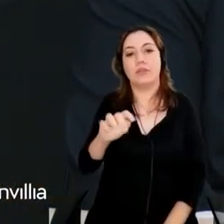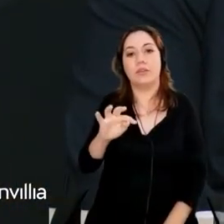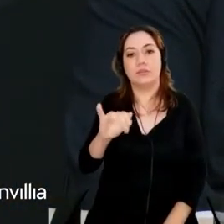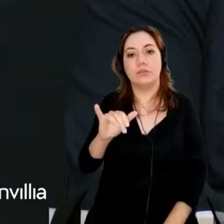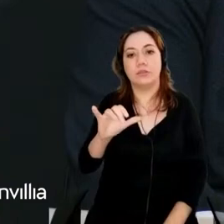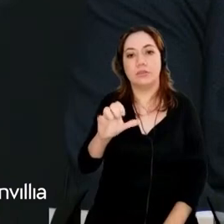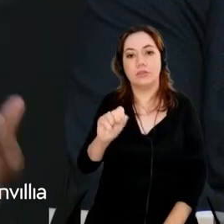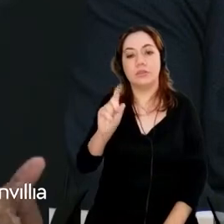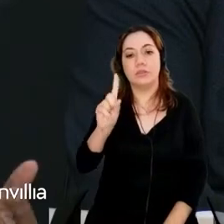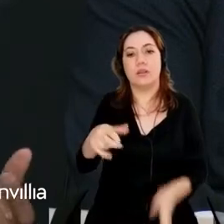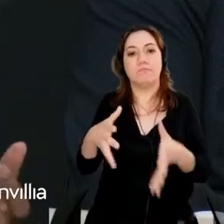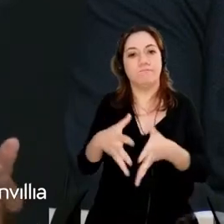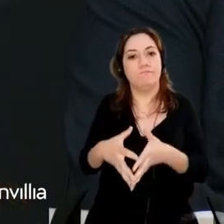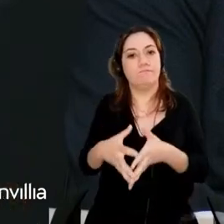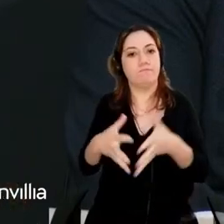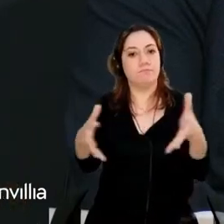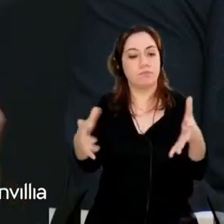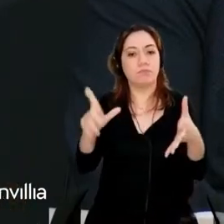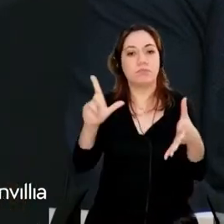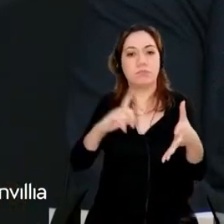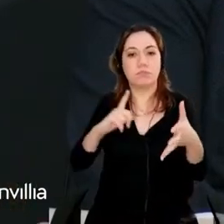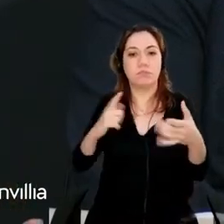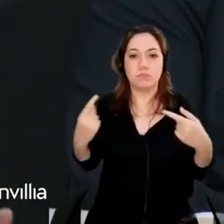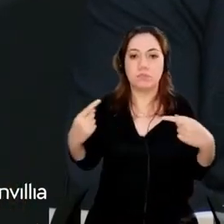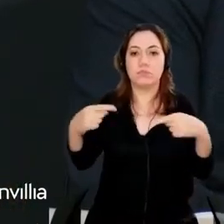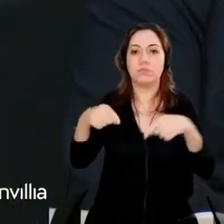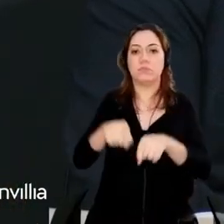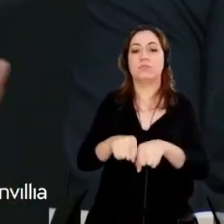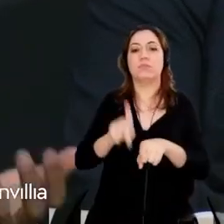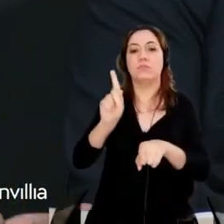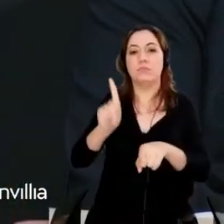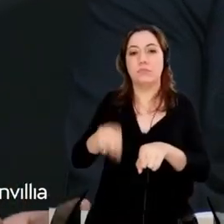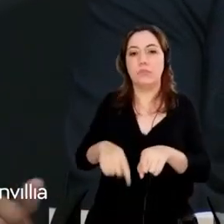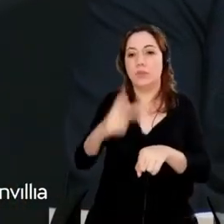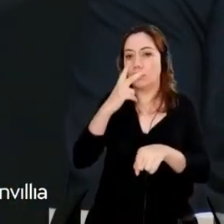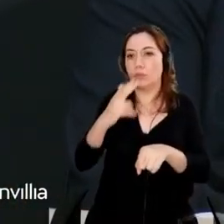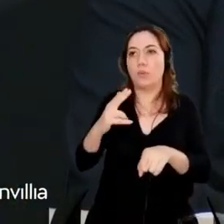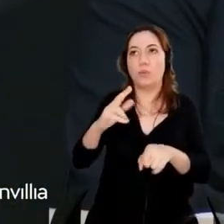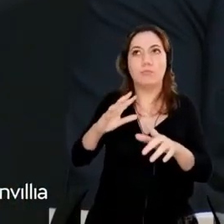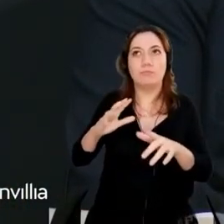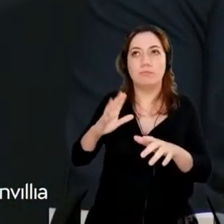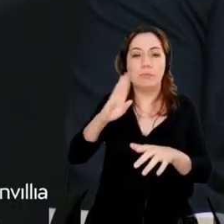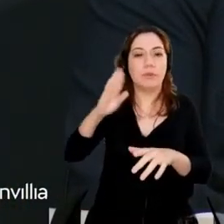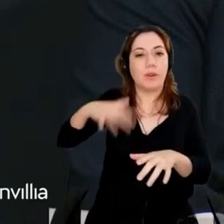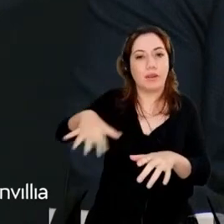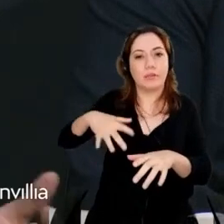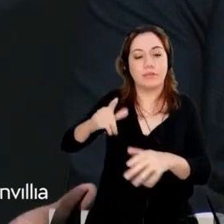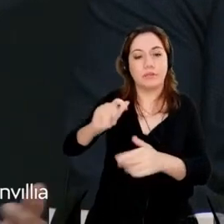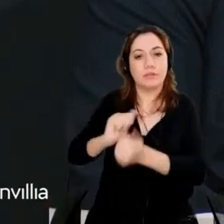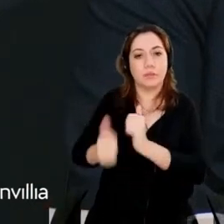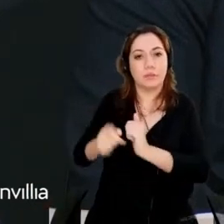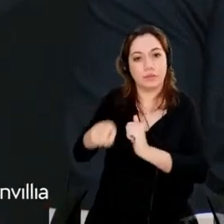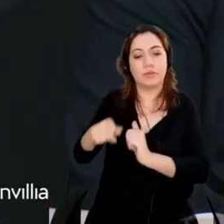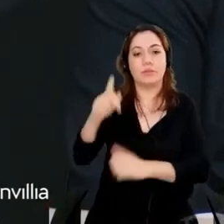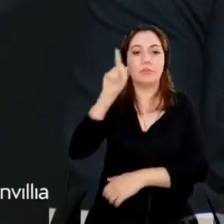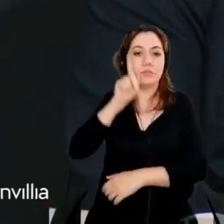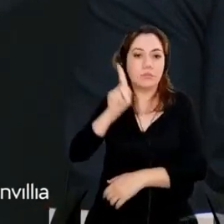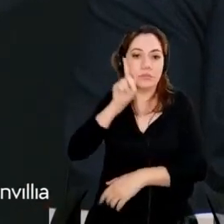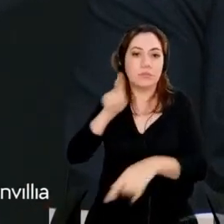e-com retail partner for all the major sports in the United States. We also partner with international sports like PSG